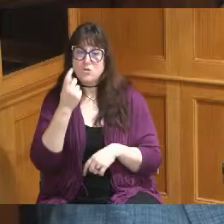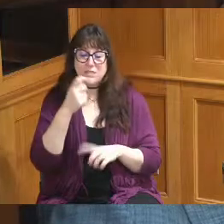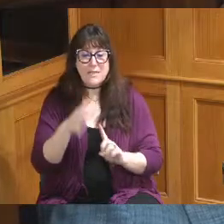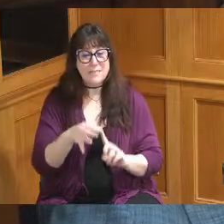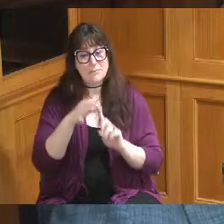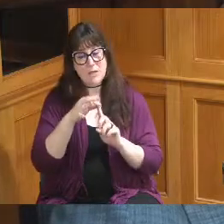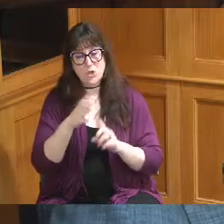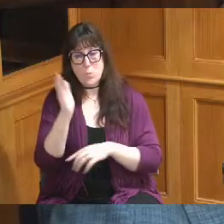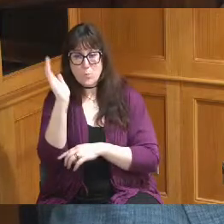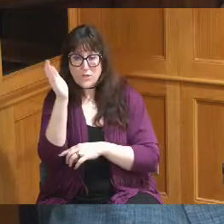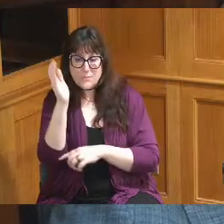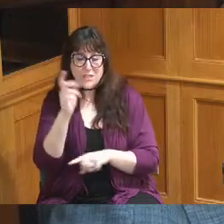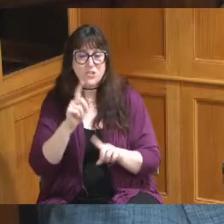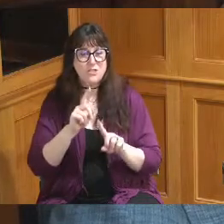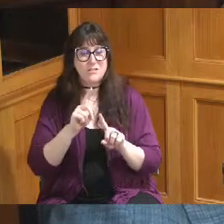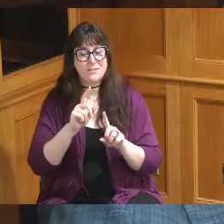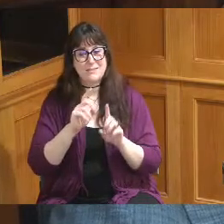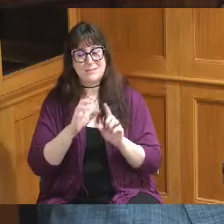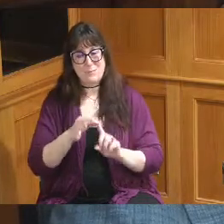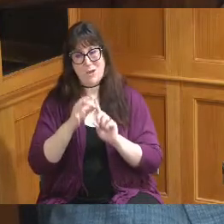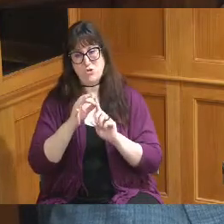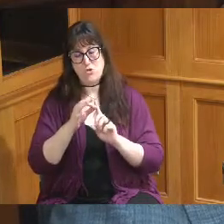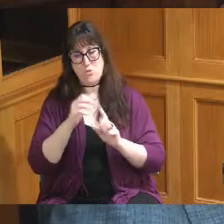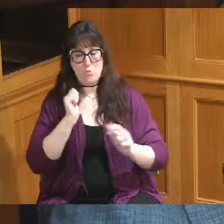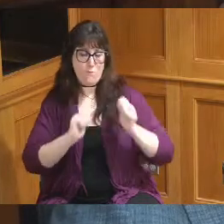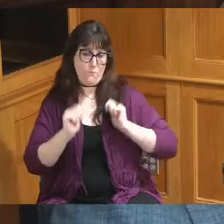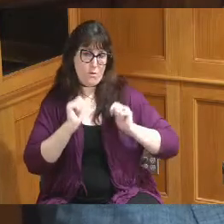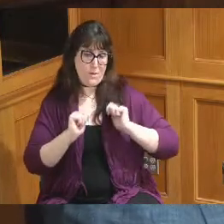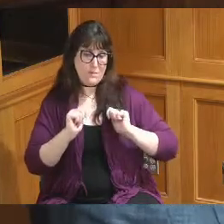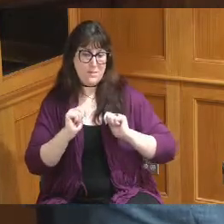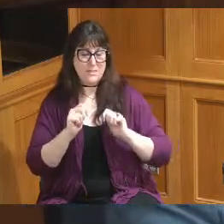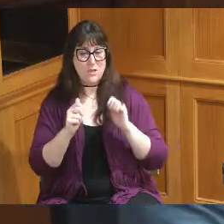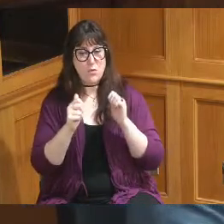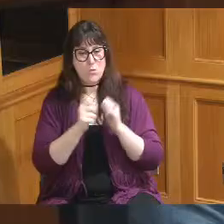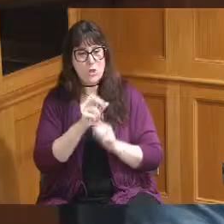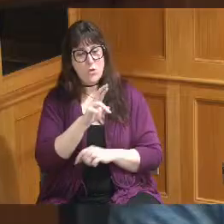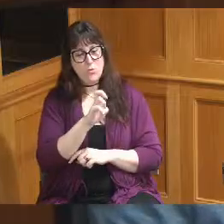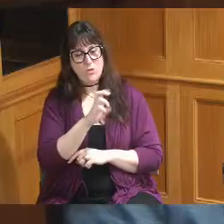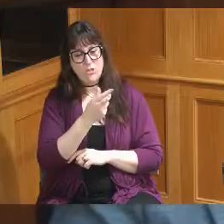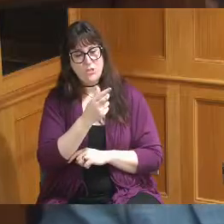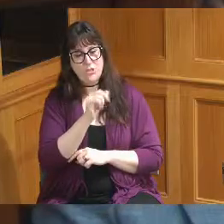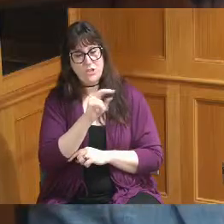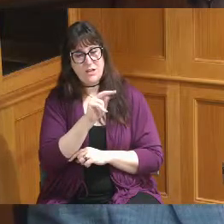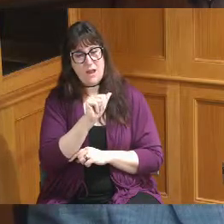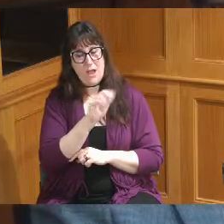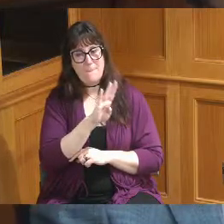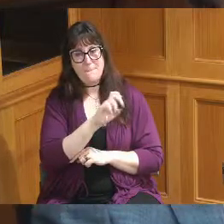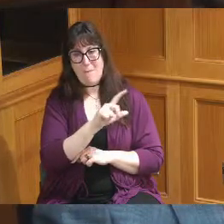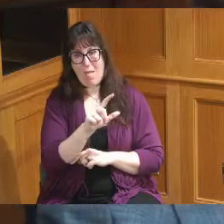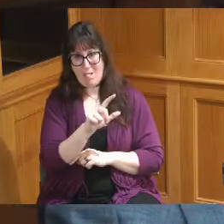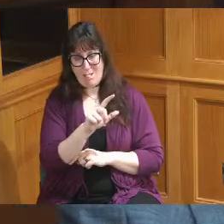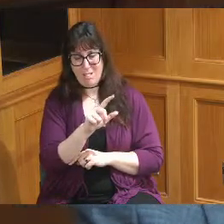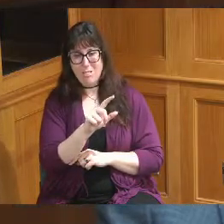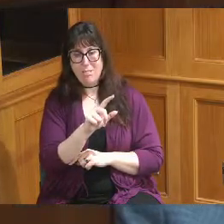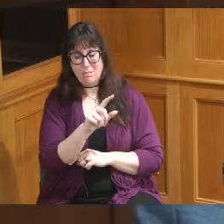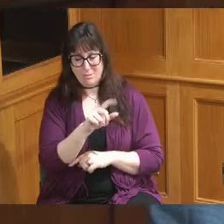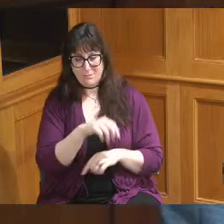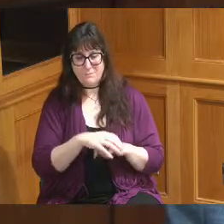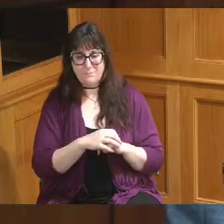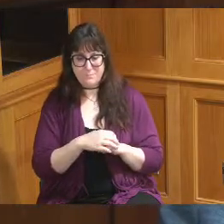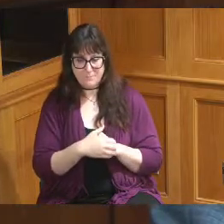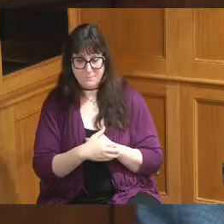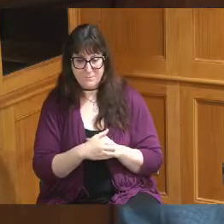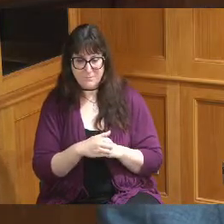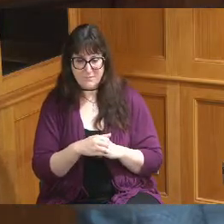presentations and special performances by Regina Bell, national recording artist Regina Bell, and a great